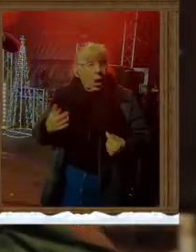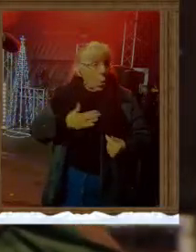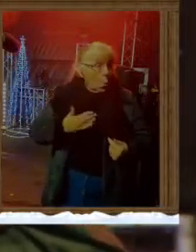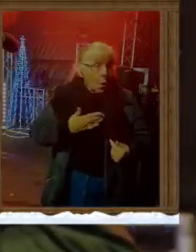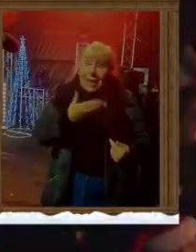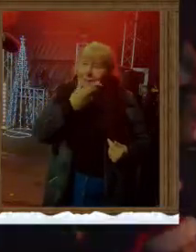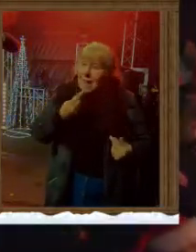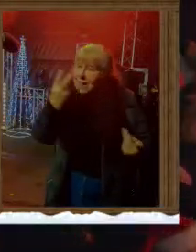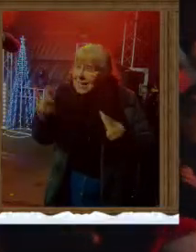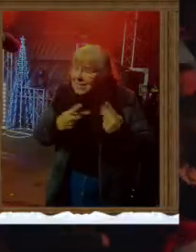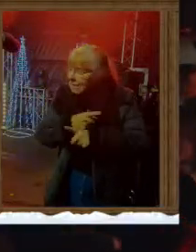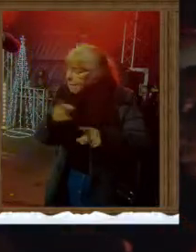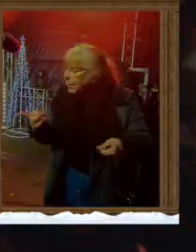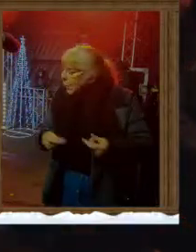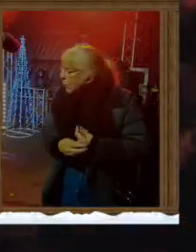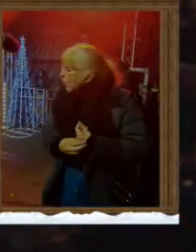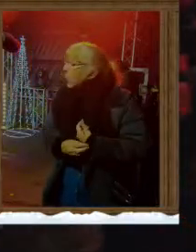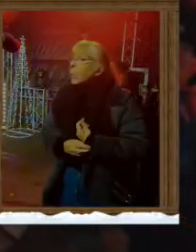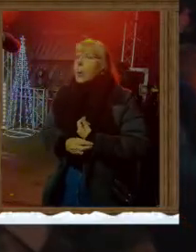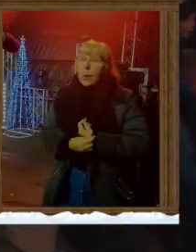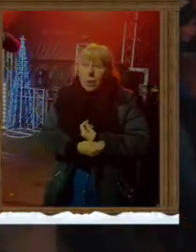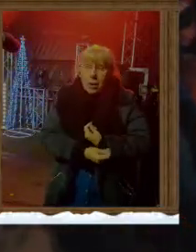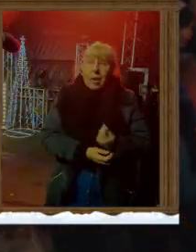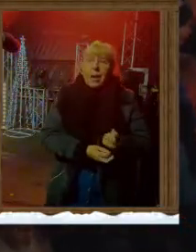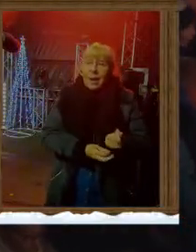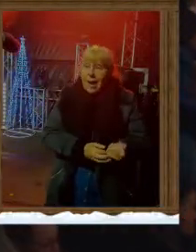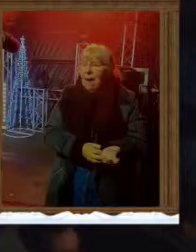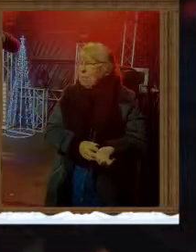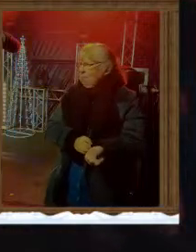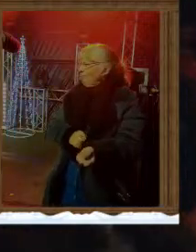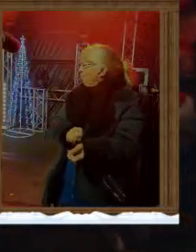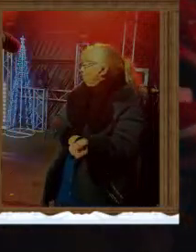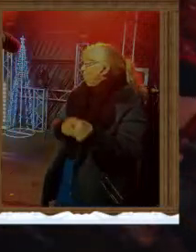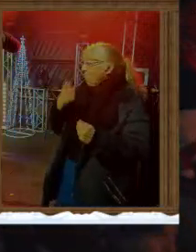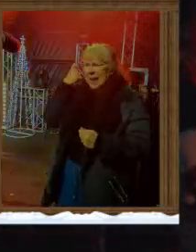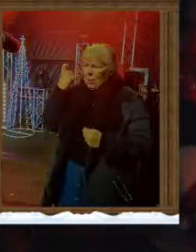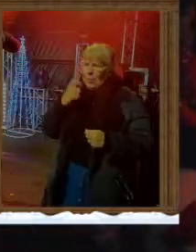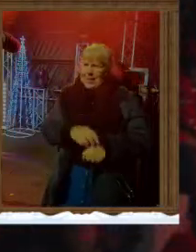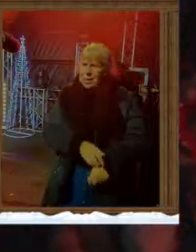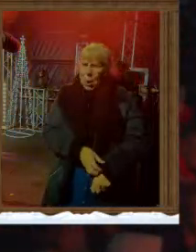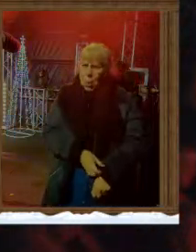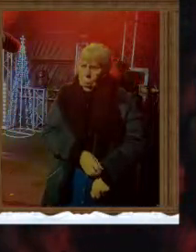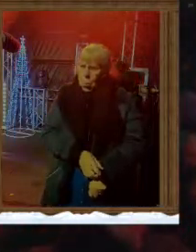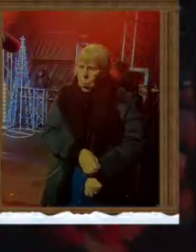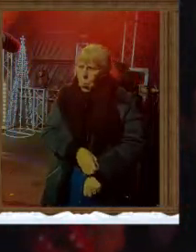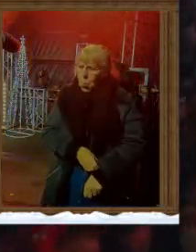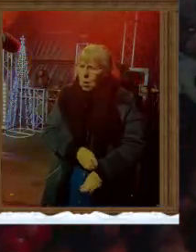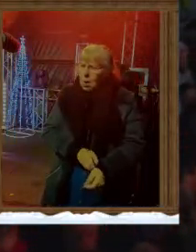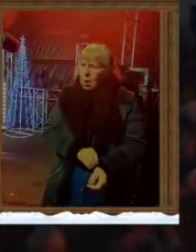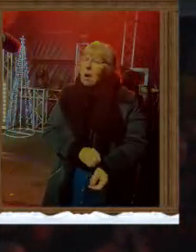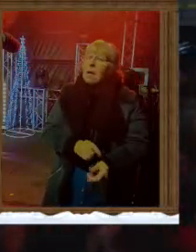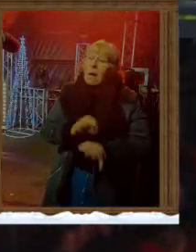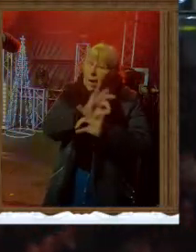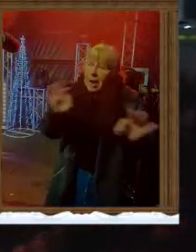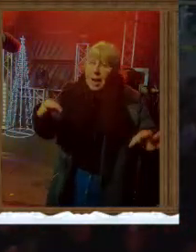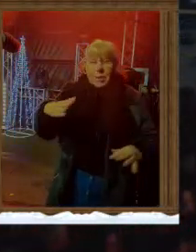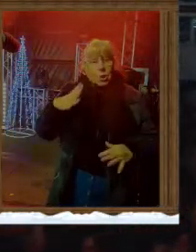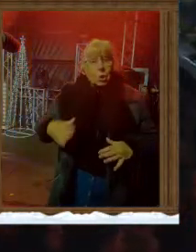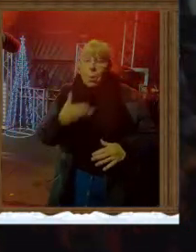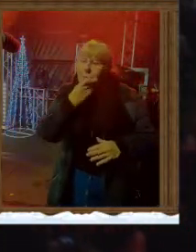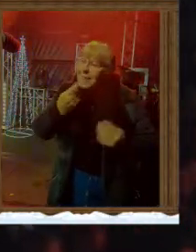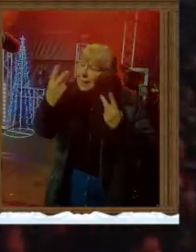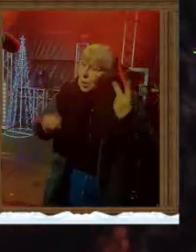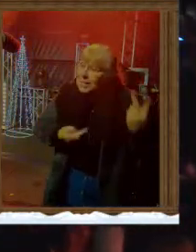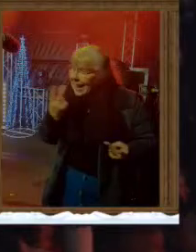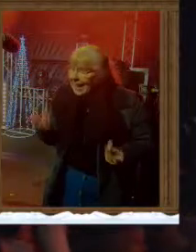for you? Would we like Santa to sing? I don't think they want you to sing, Santa. It doesn't sound like they do. Do you want Santa to